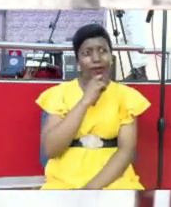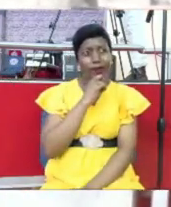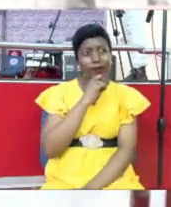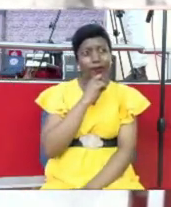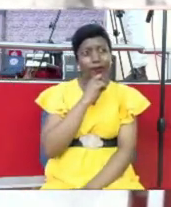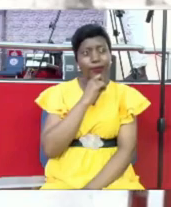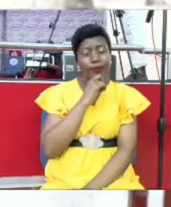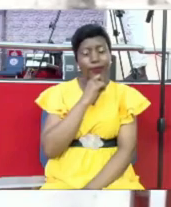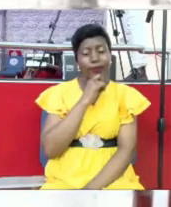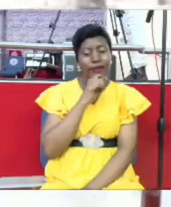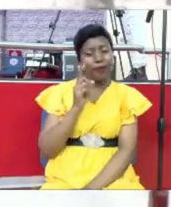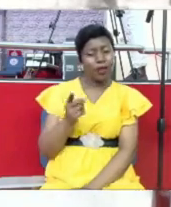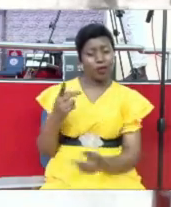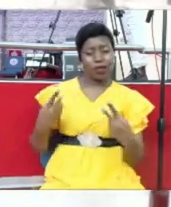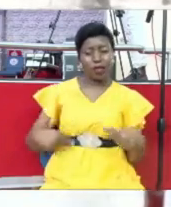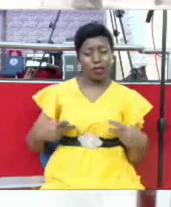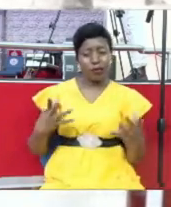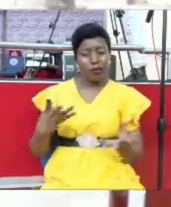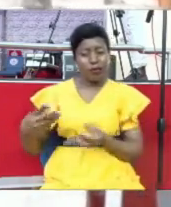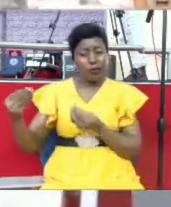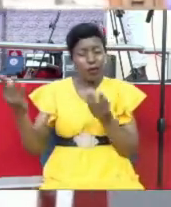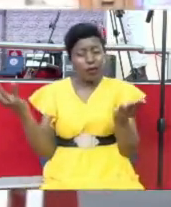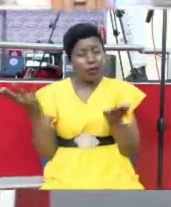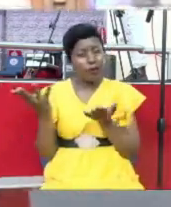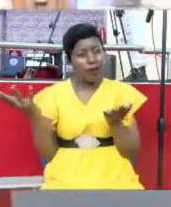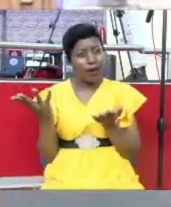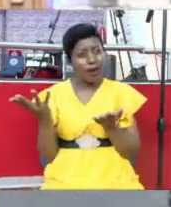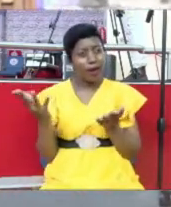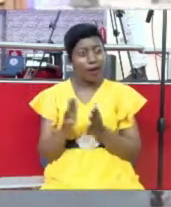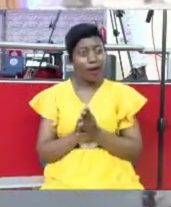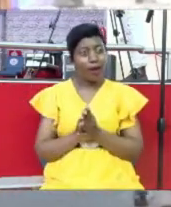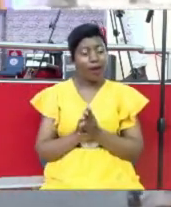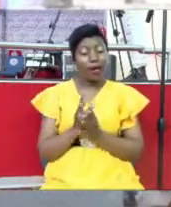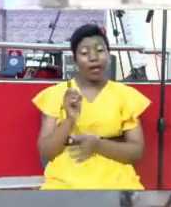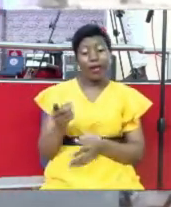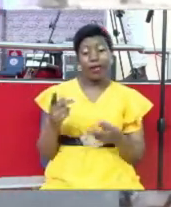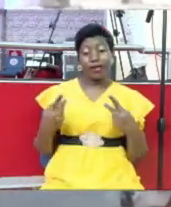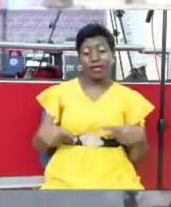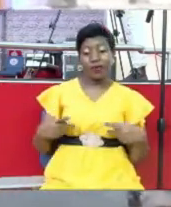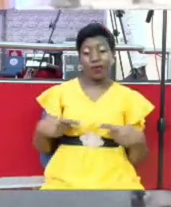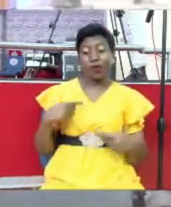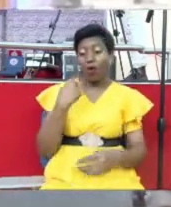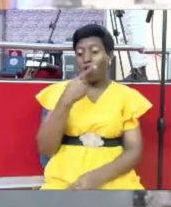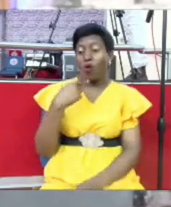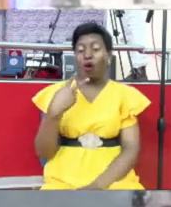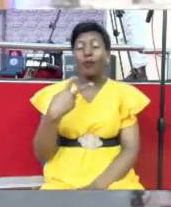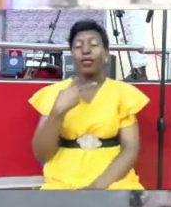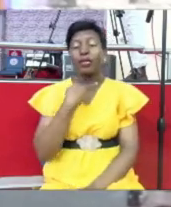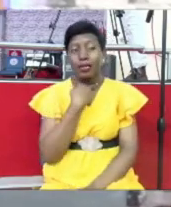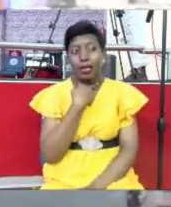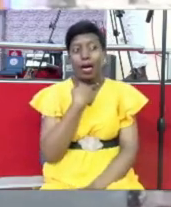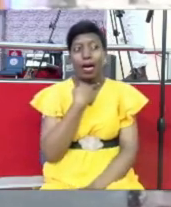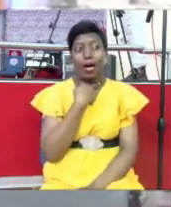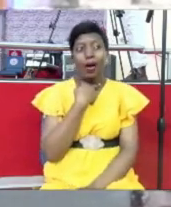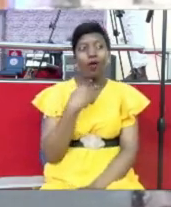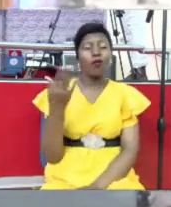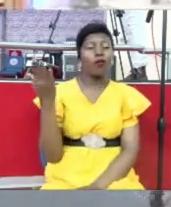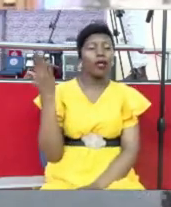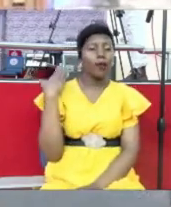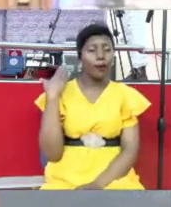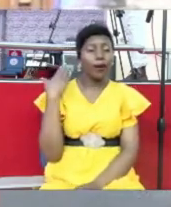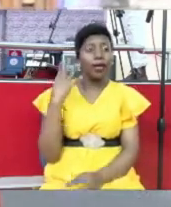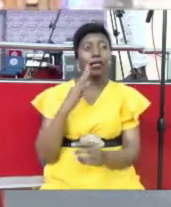are these people going? Watu hawa wako wanaenda wapi? These people whom we've held captive for the last 430 years. Watu hawa miaka